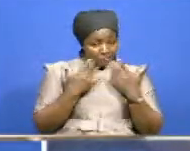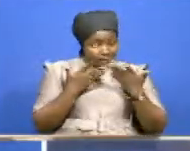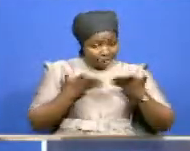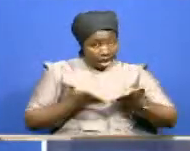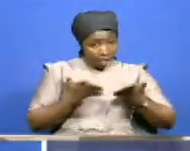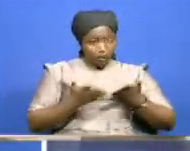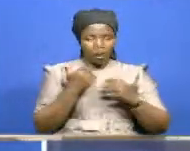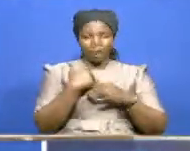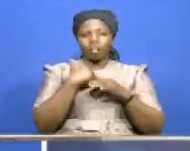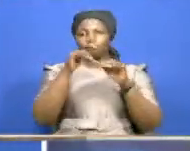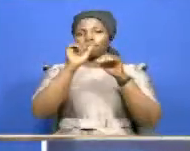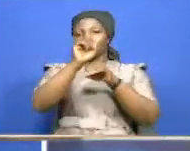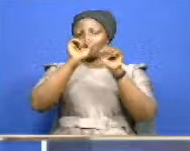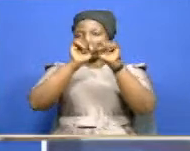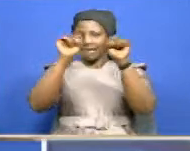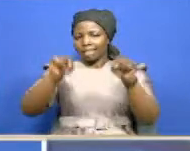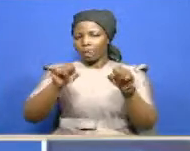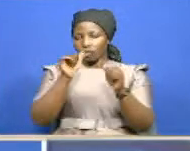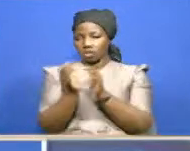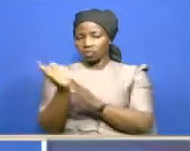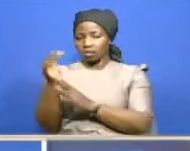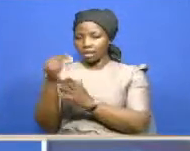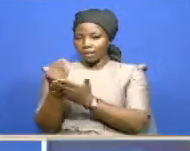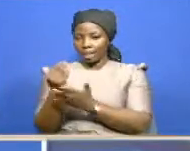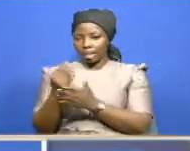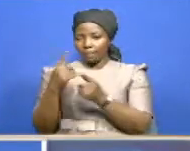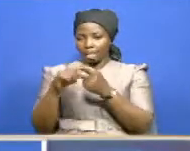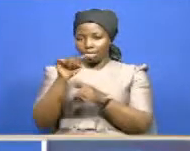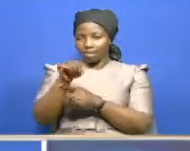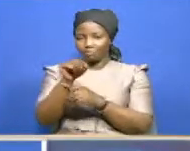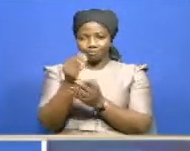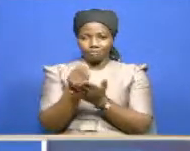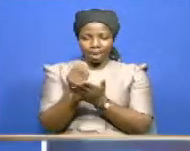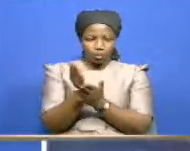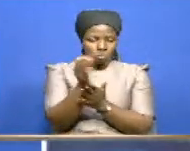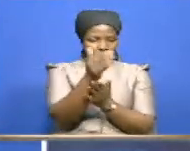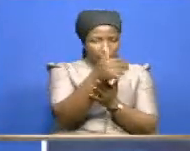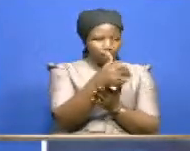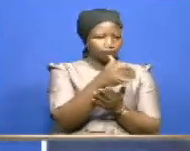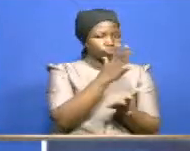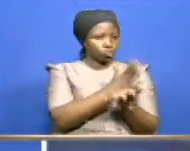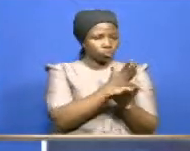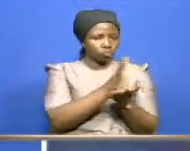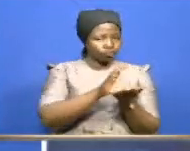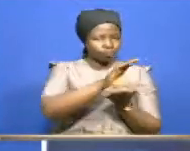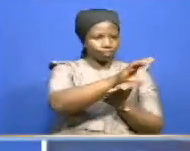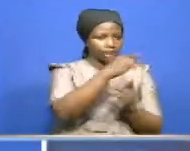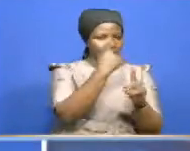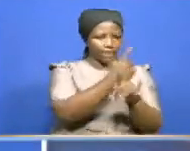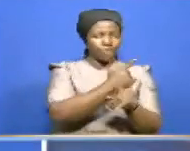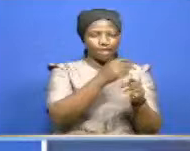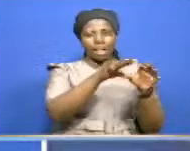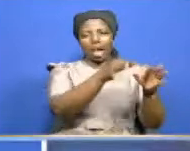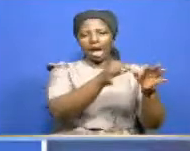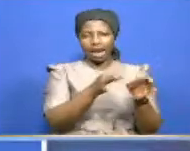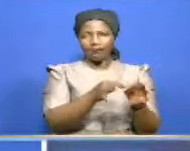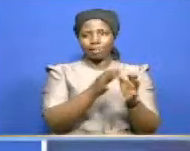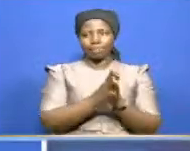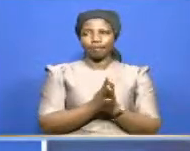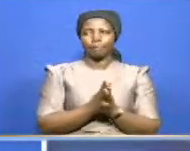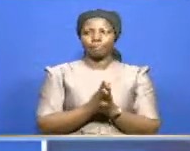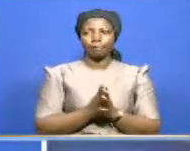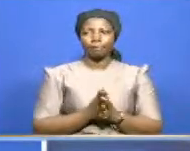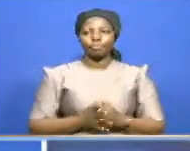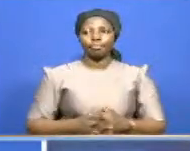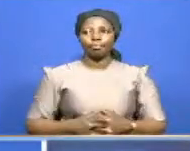are systems that collect revenue, but those revenues are pilfered to different accounts. Health was the top funded